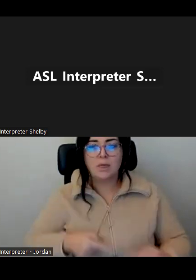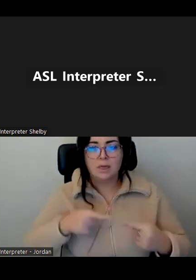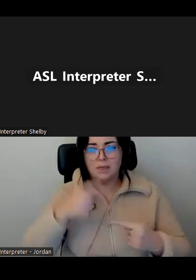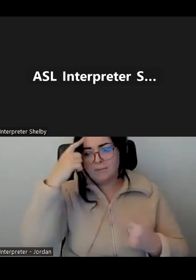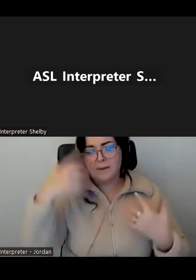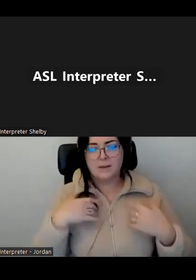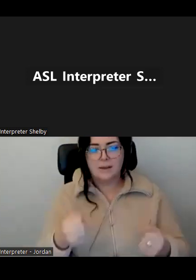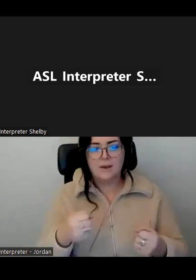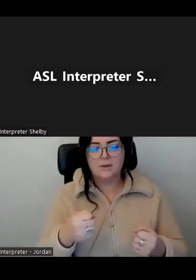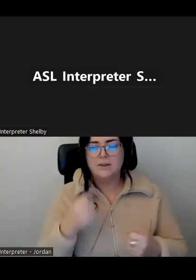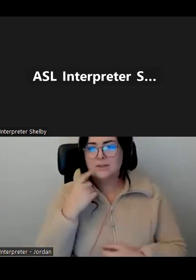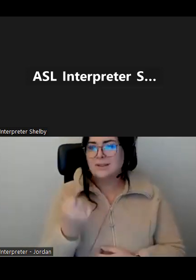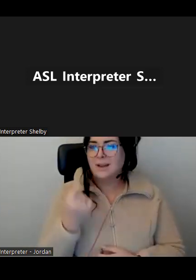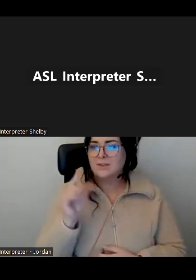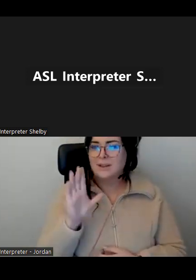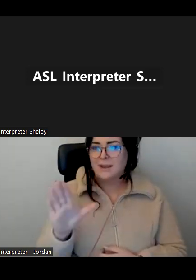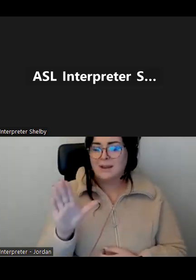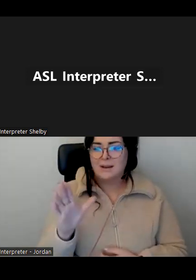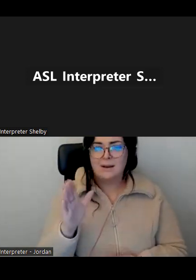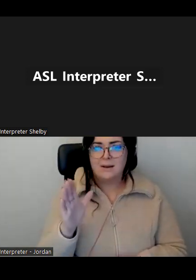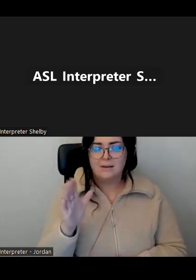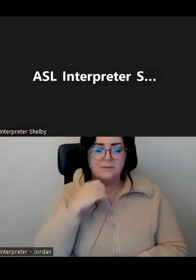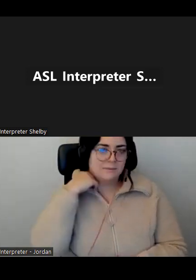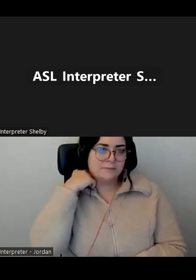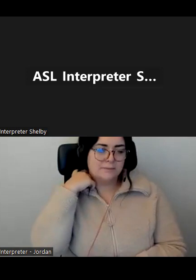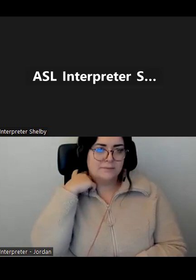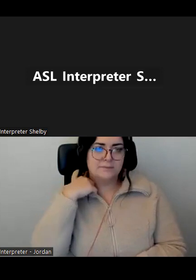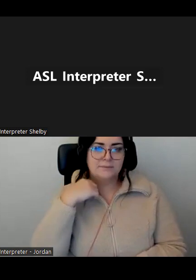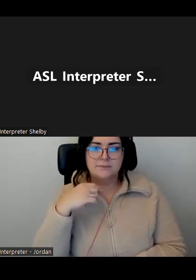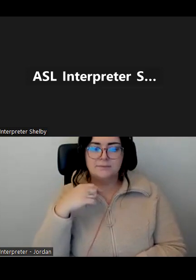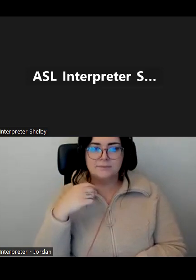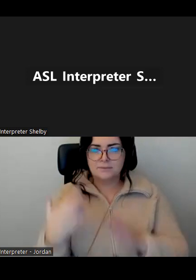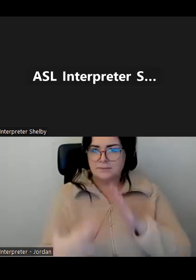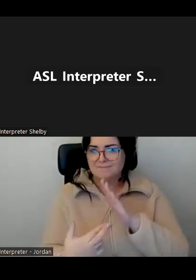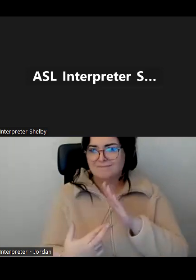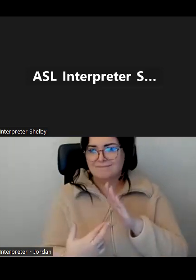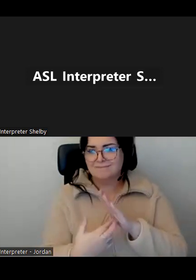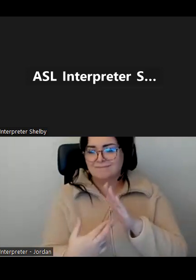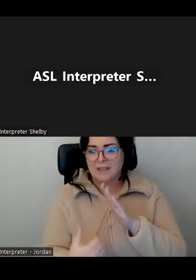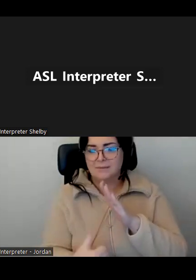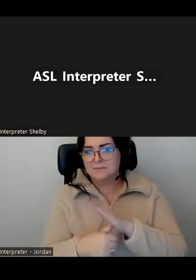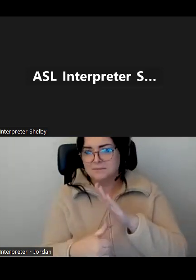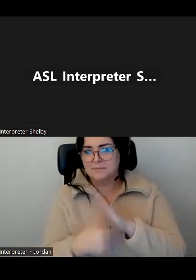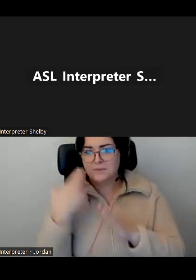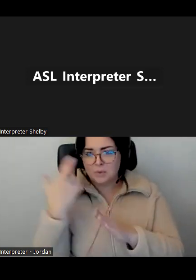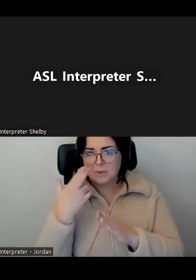of like the biological and the root cause of some of those things.